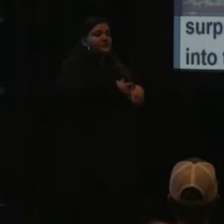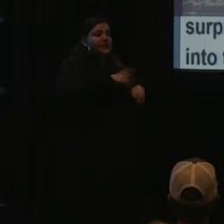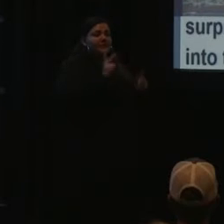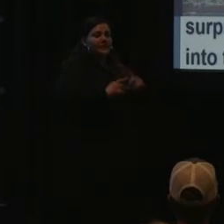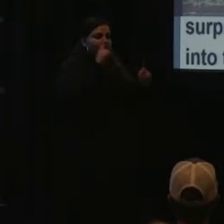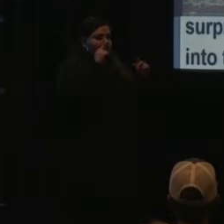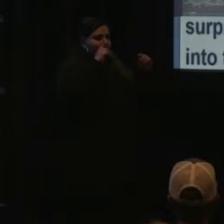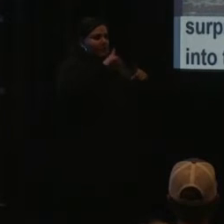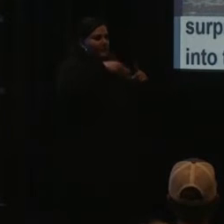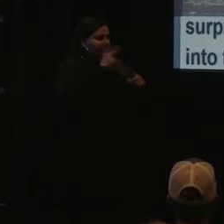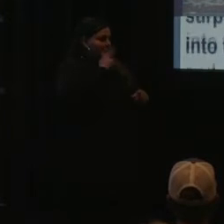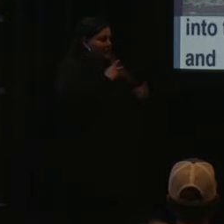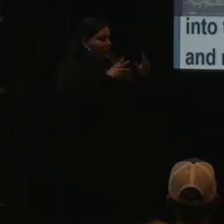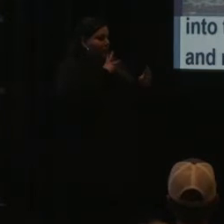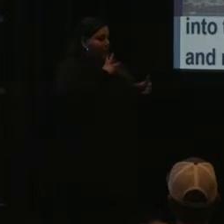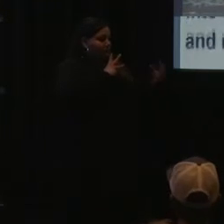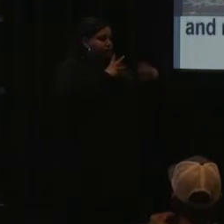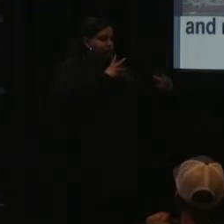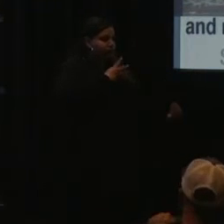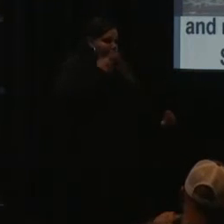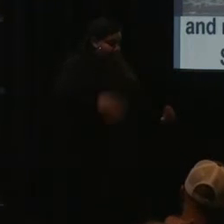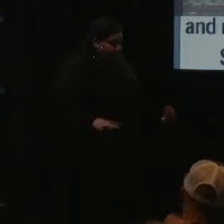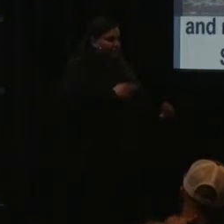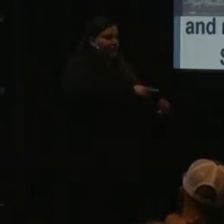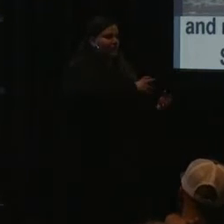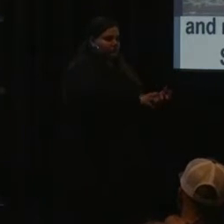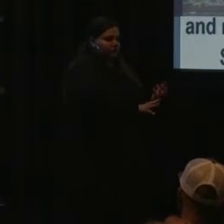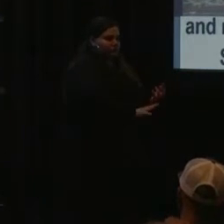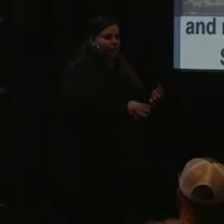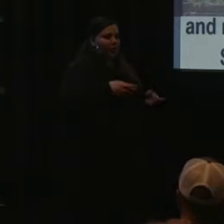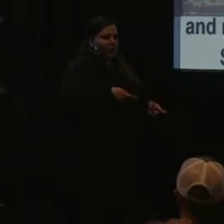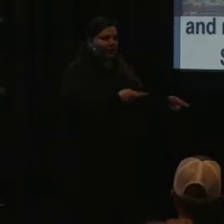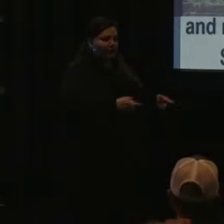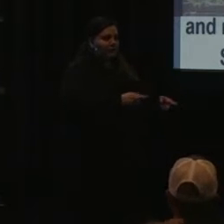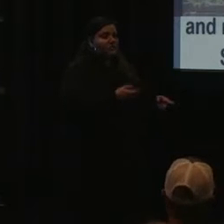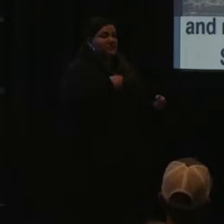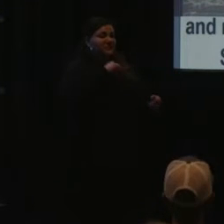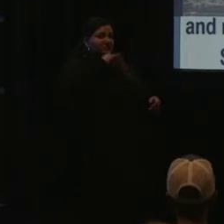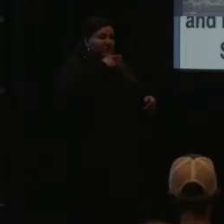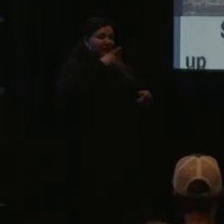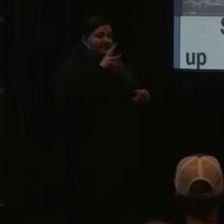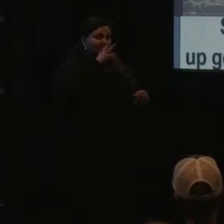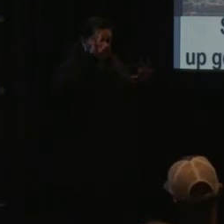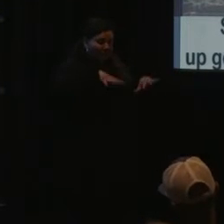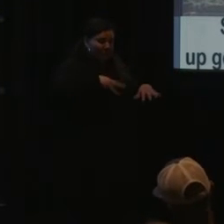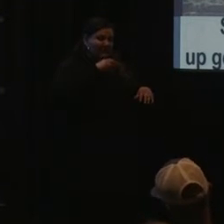into our creeks and rivers. So any pollutants that stormwater has picked up go right into our creeks and